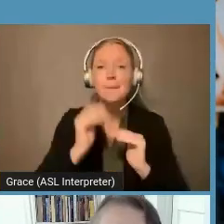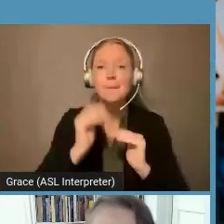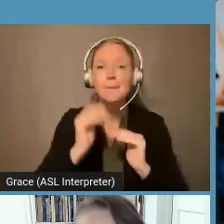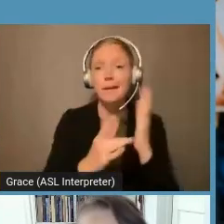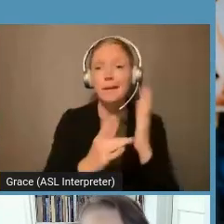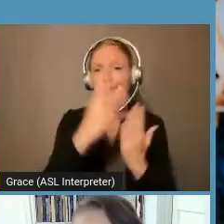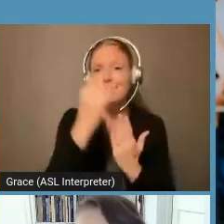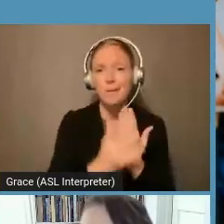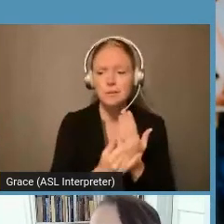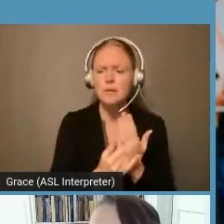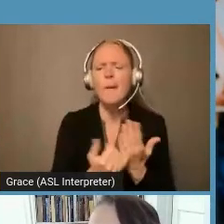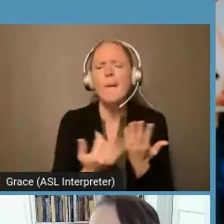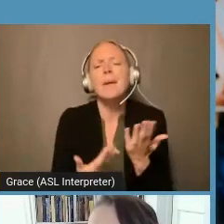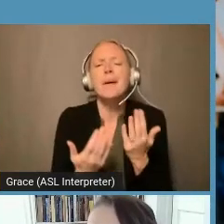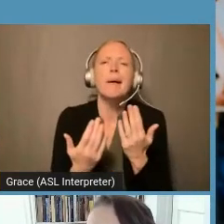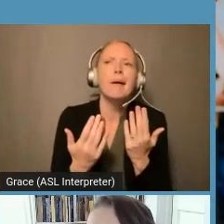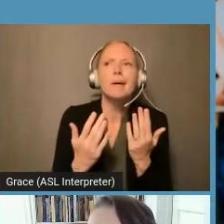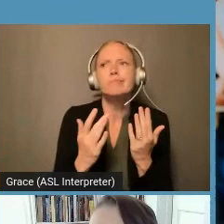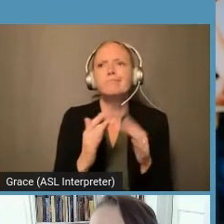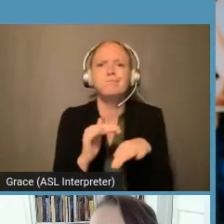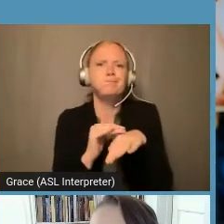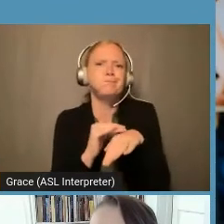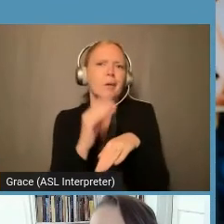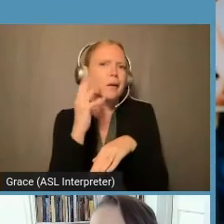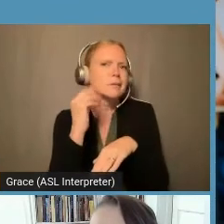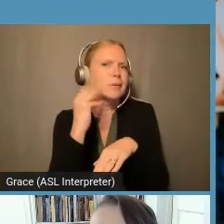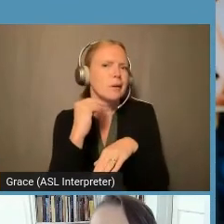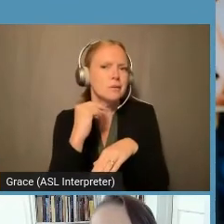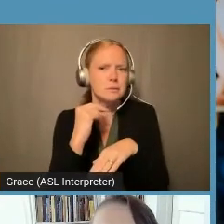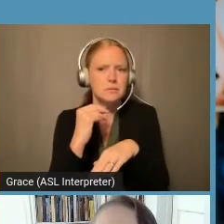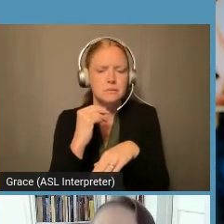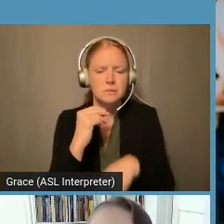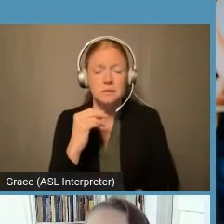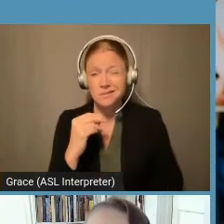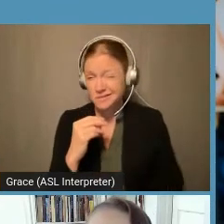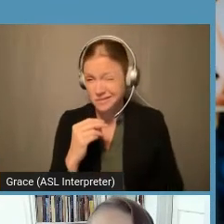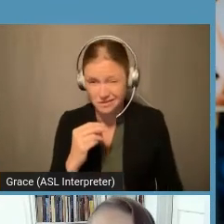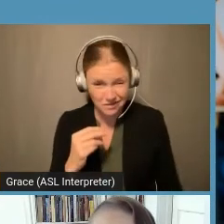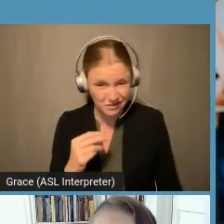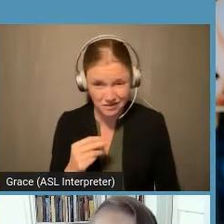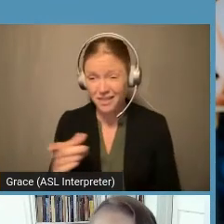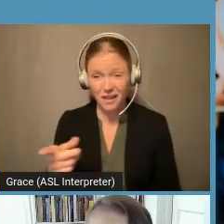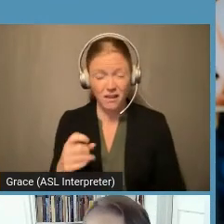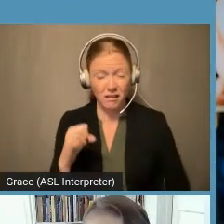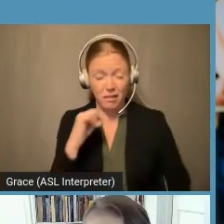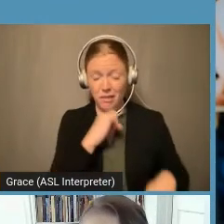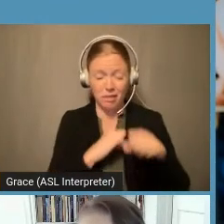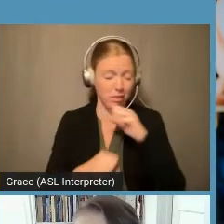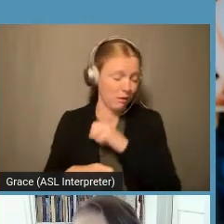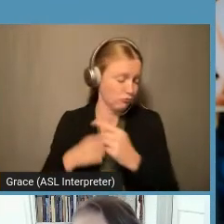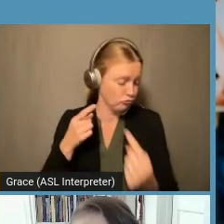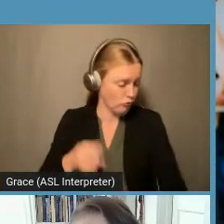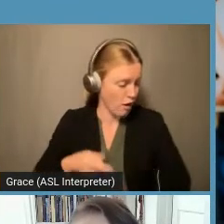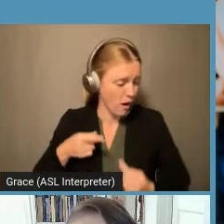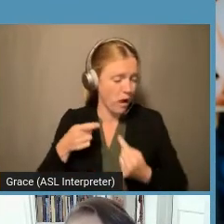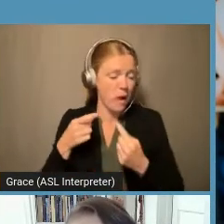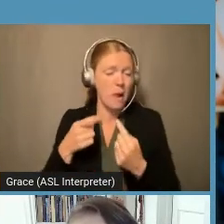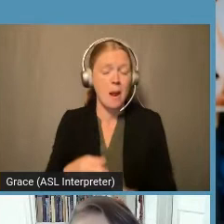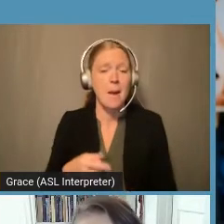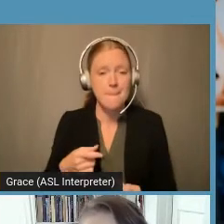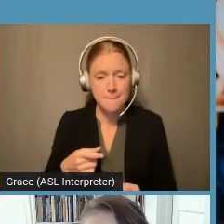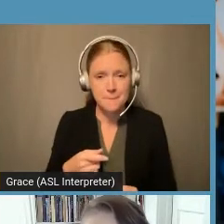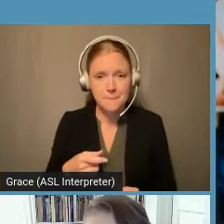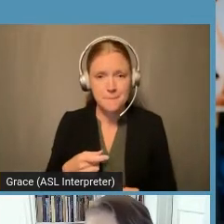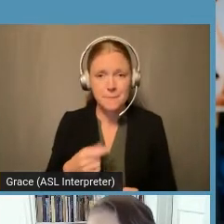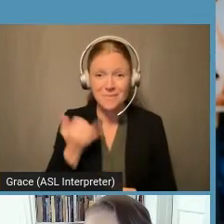little bit of experience doing that, but they struggle through the problems and challenges. And if the project that